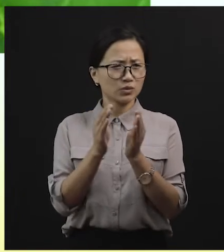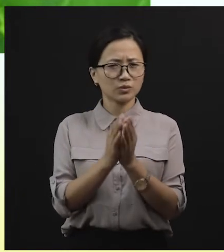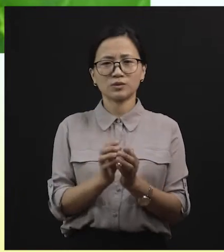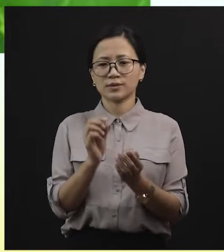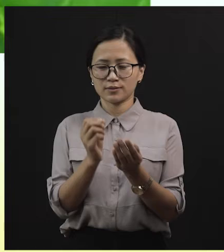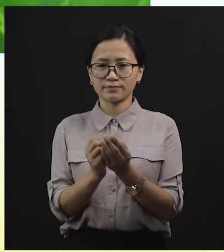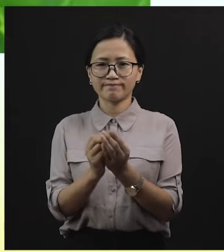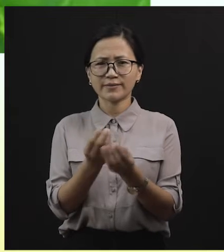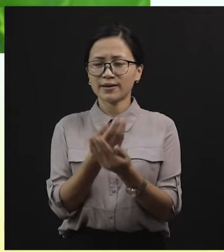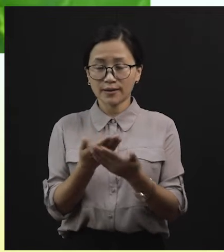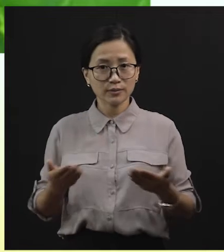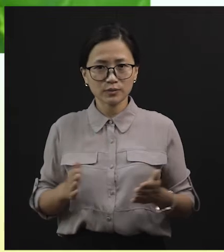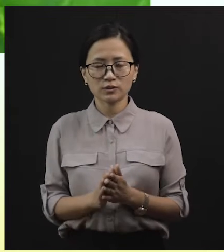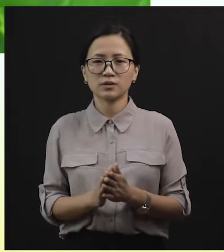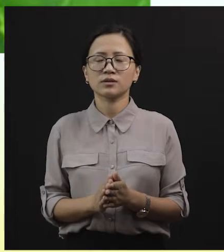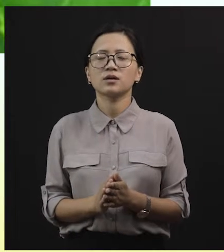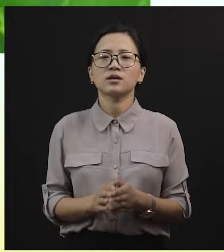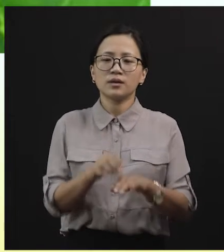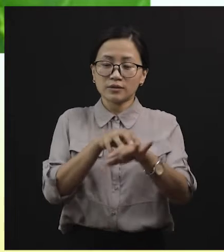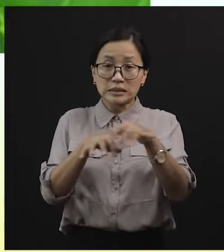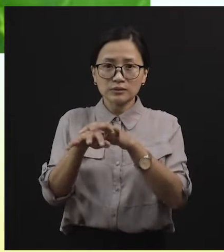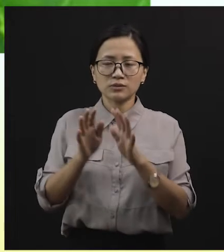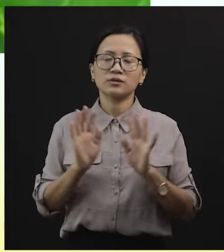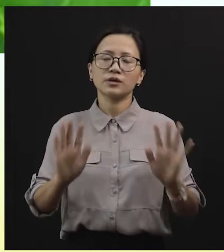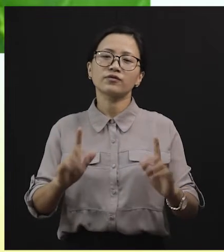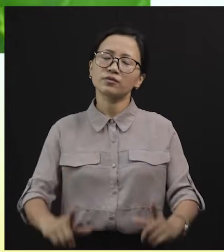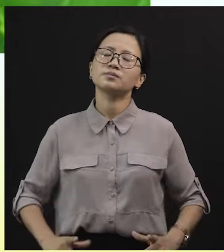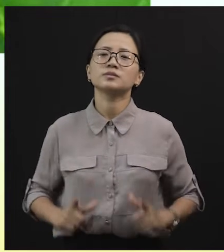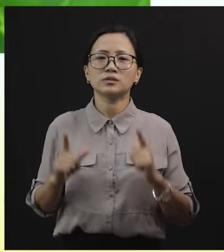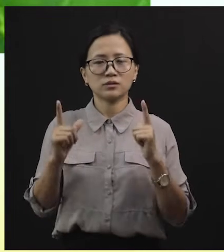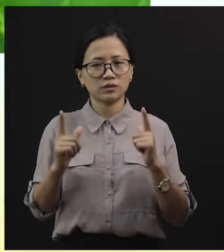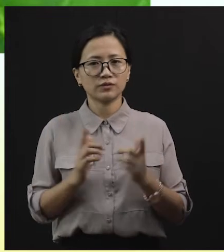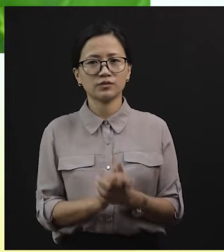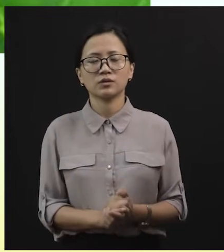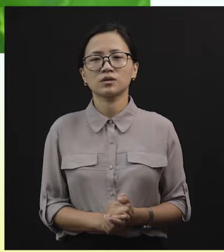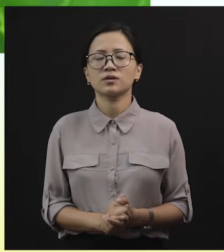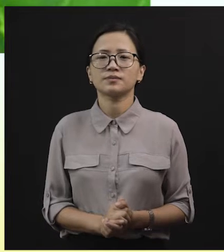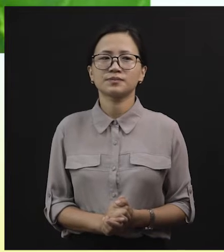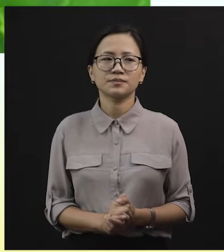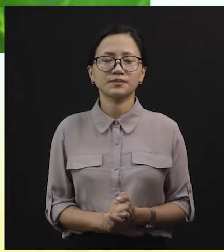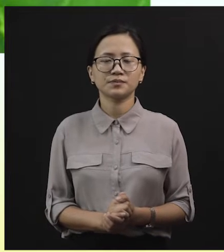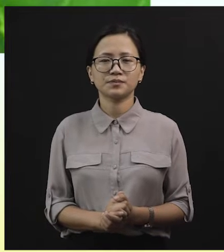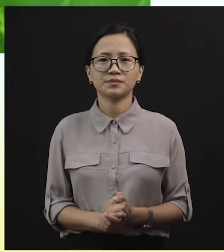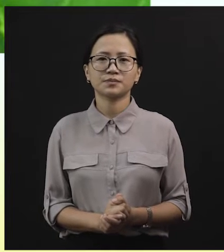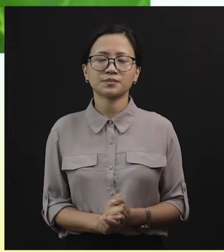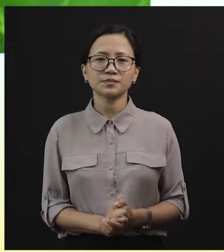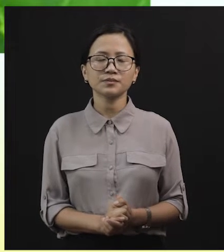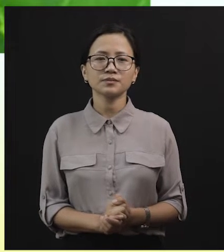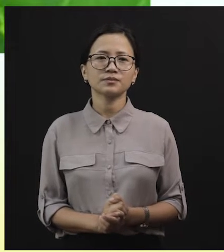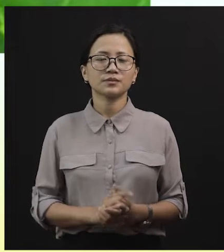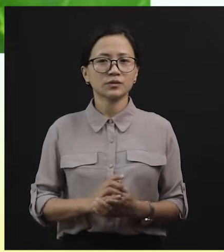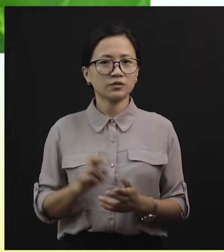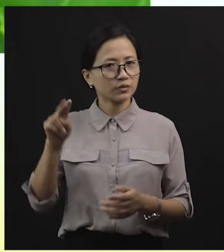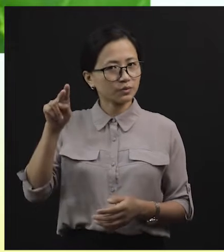also have life. That is why the writer is telling us not to hurt the cricket also.